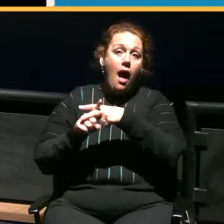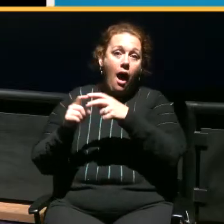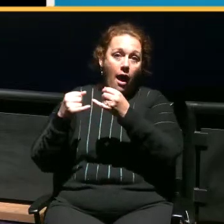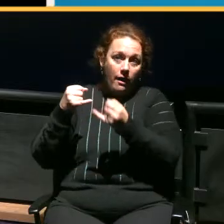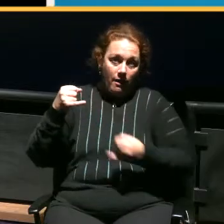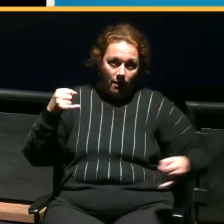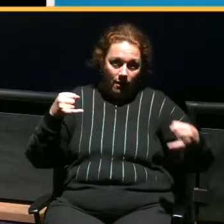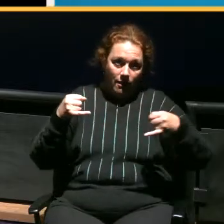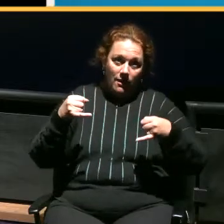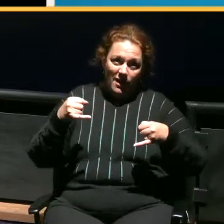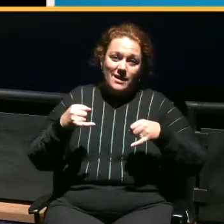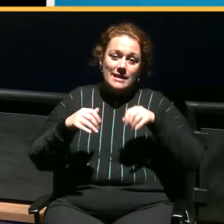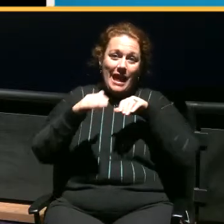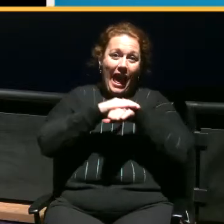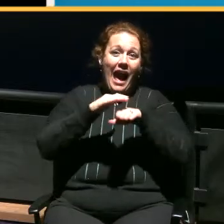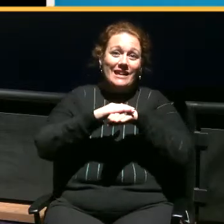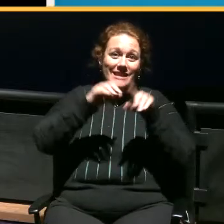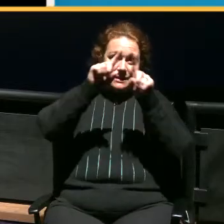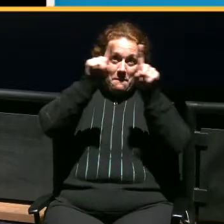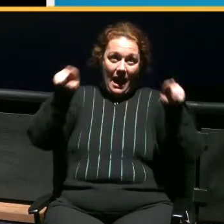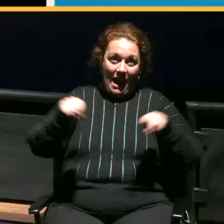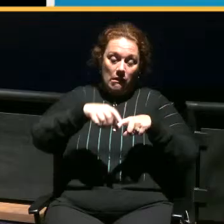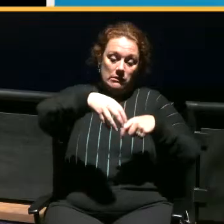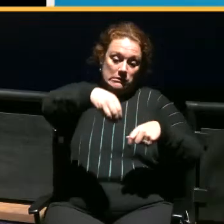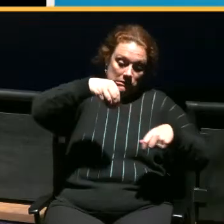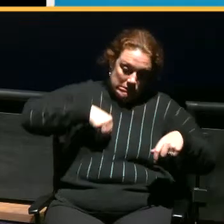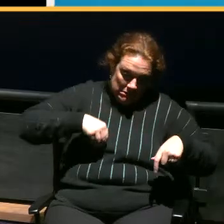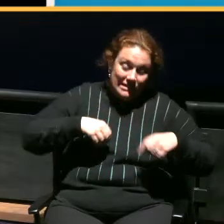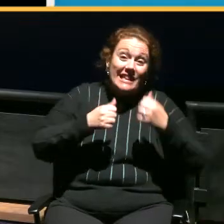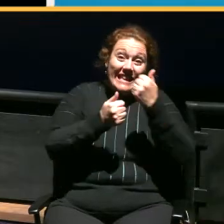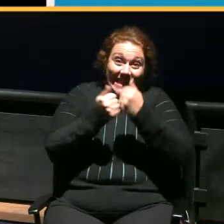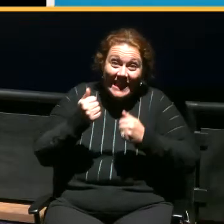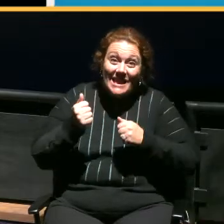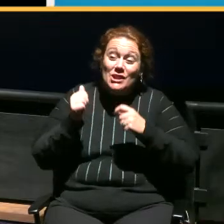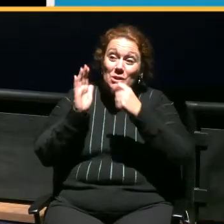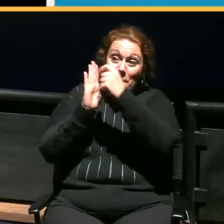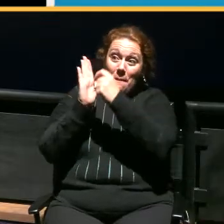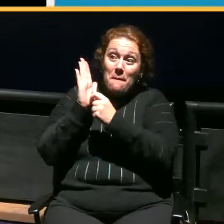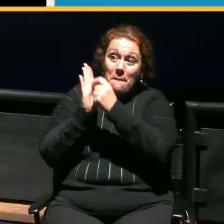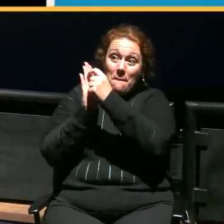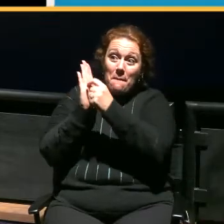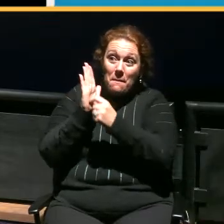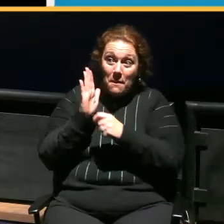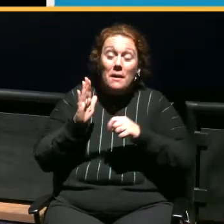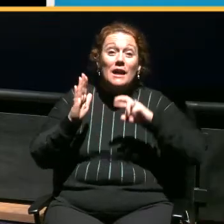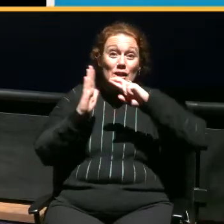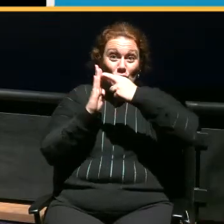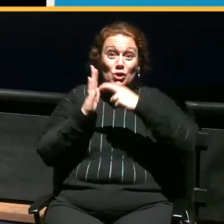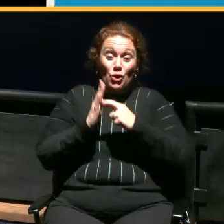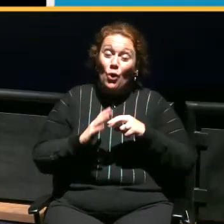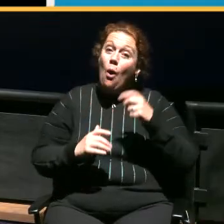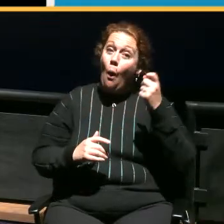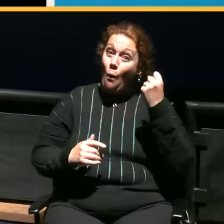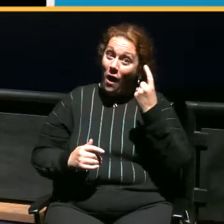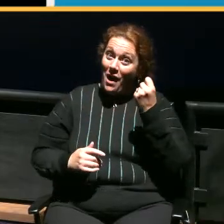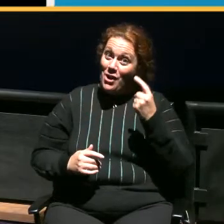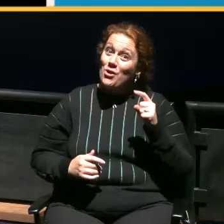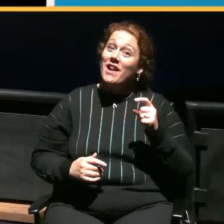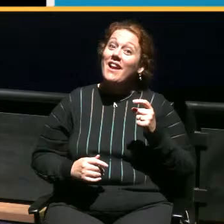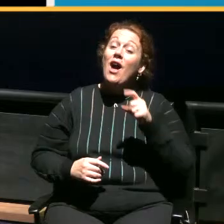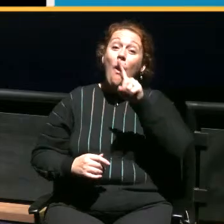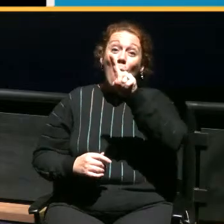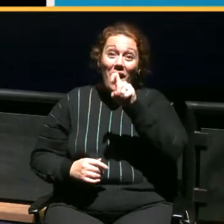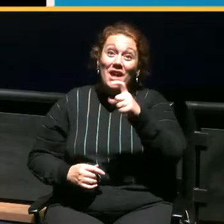panel. Each one of these little dots you see here is a screw, and there are 111 of those screws here. Yeah,